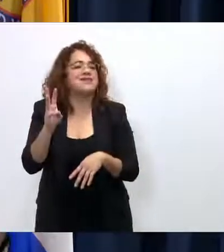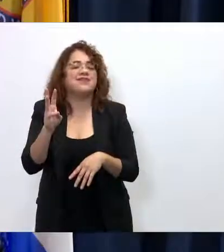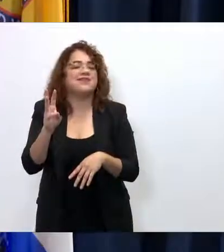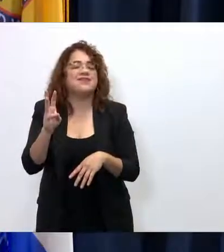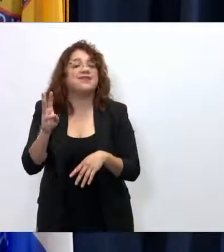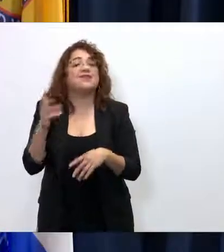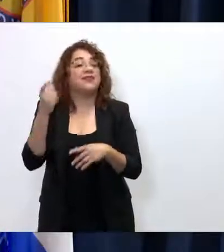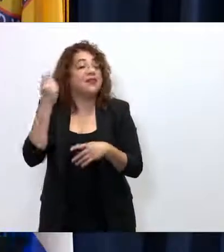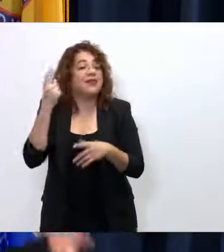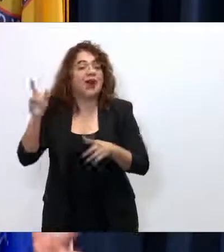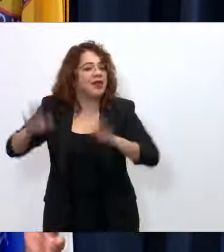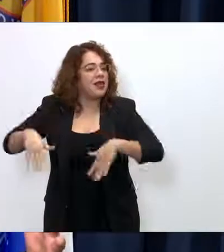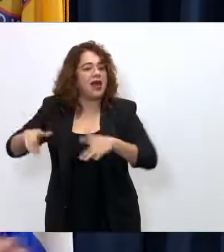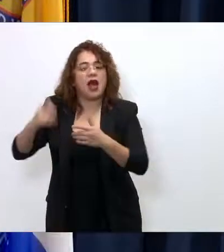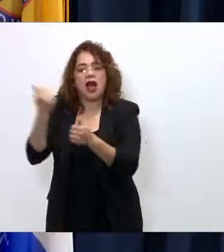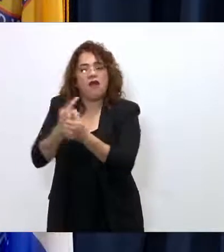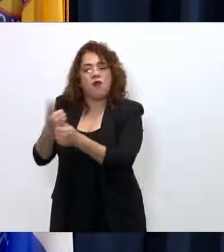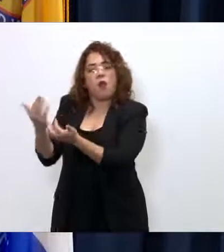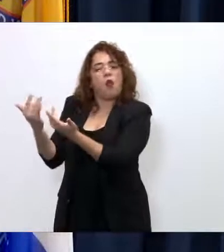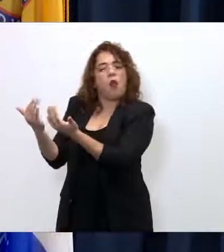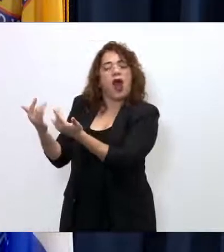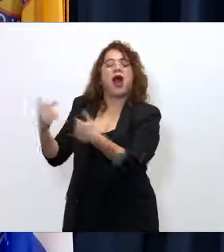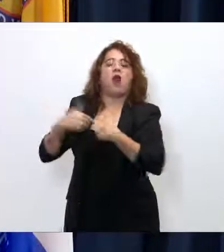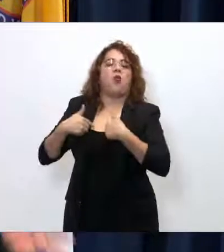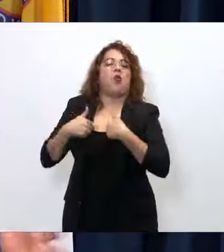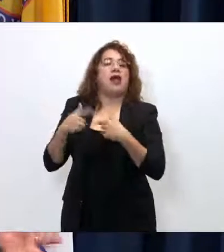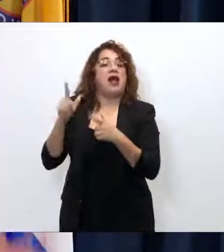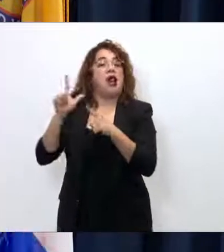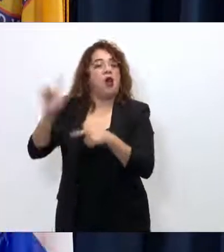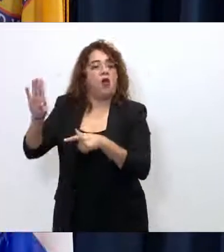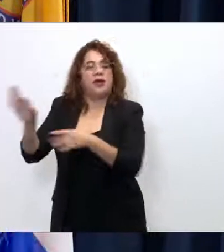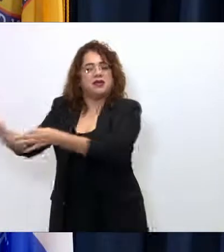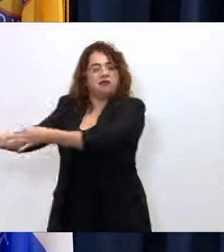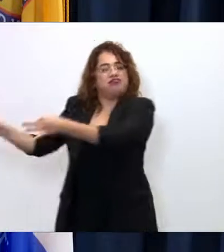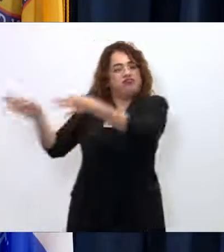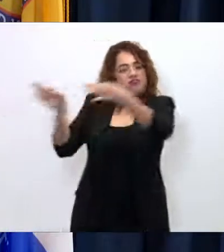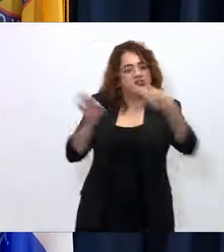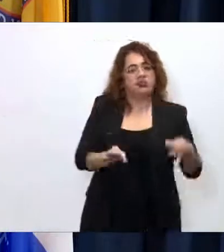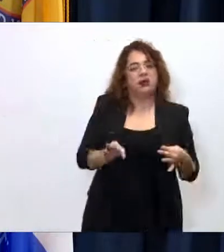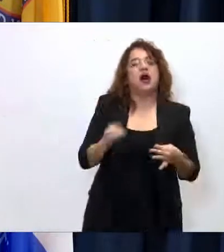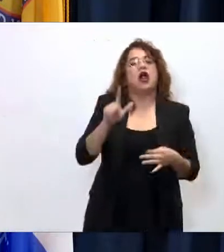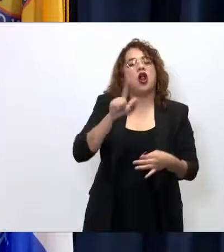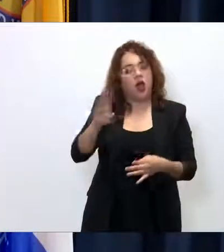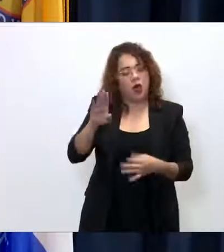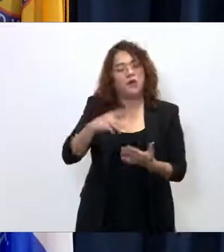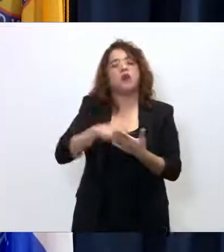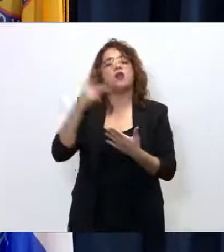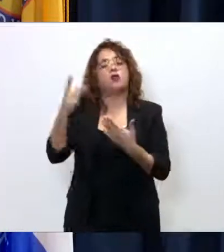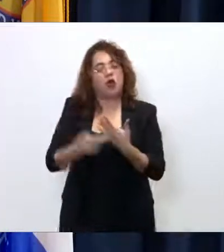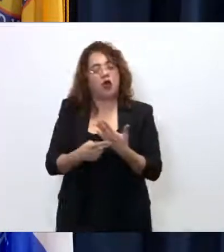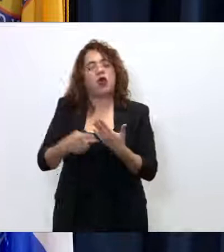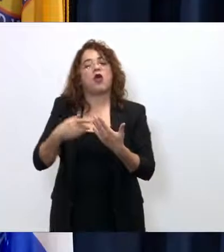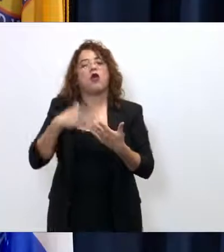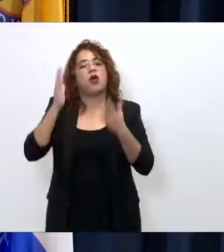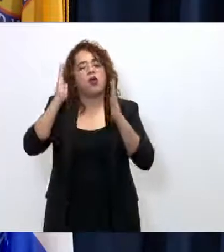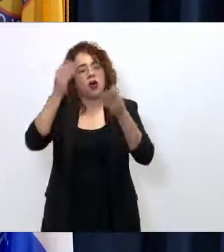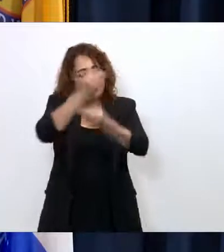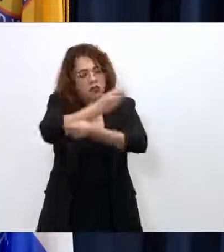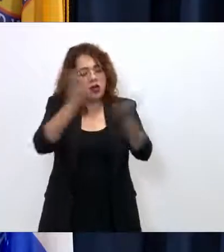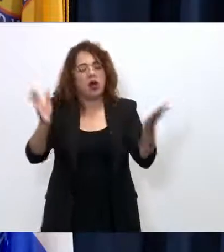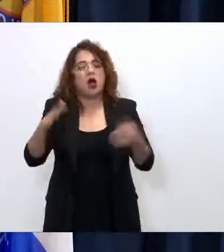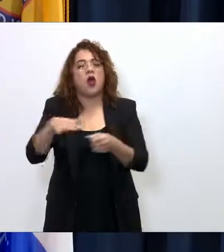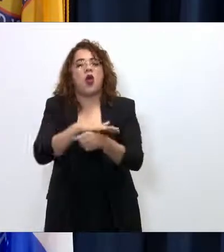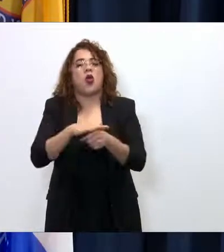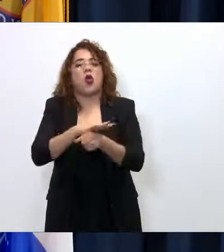that we can do this health jurisdiction wide. So this is a full Long Beach program, and we'll be informing all of our local partners of